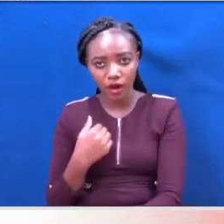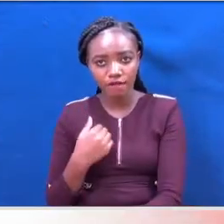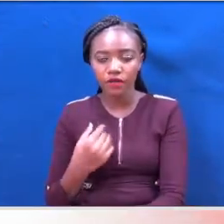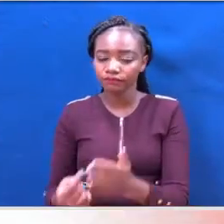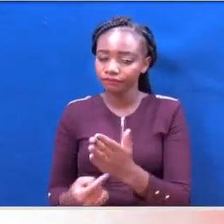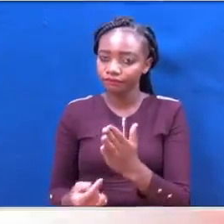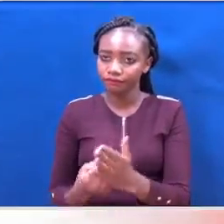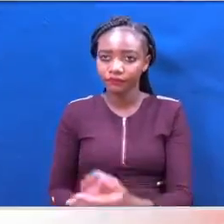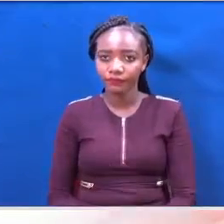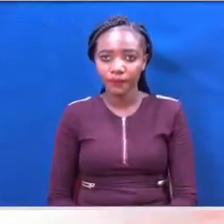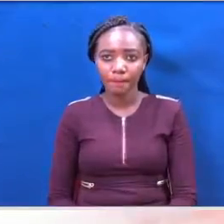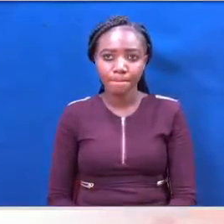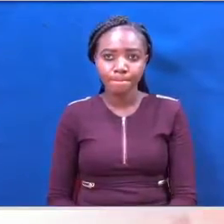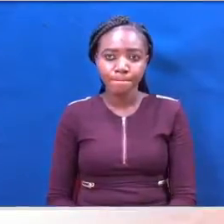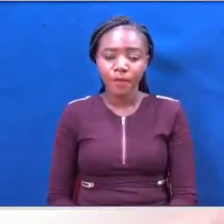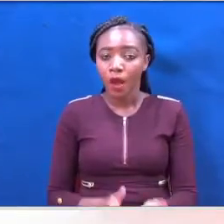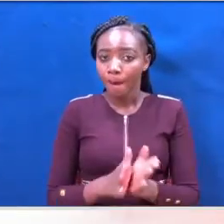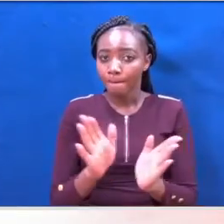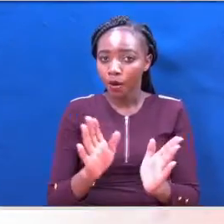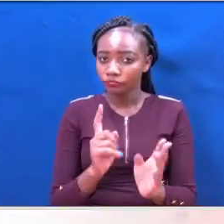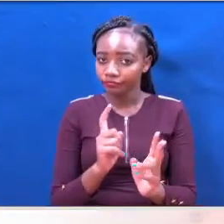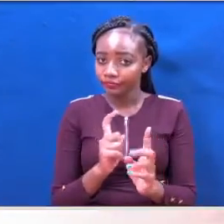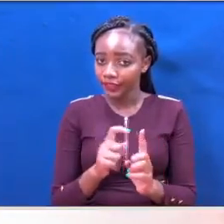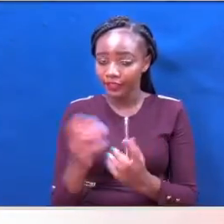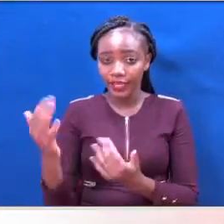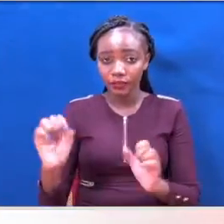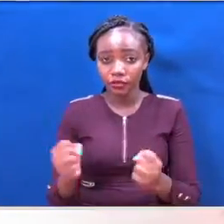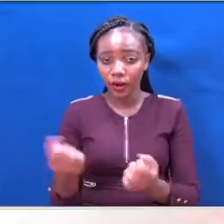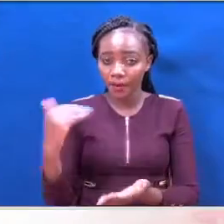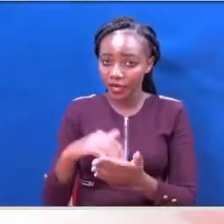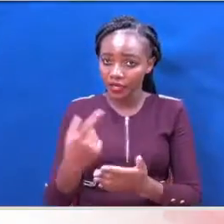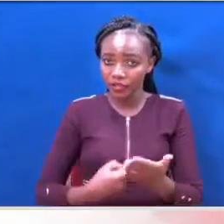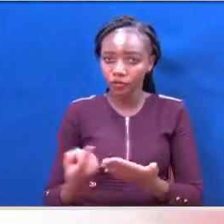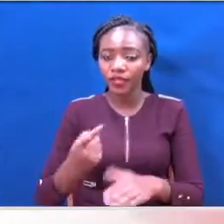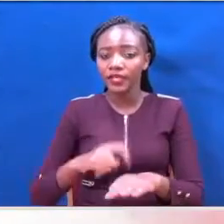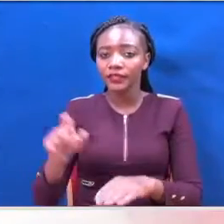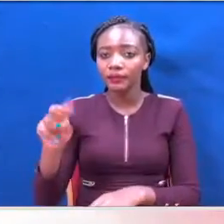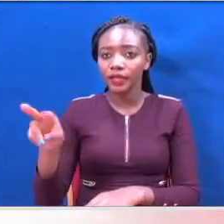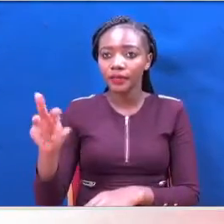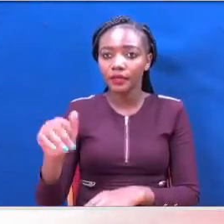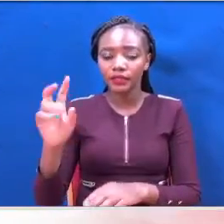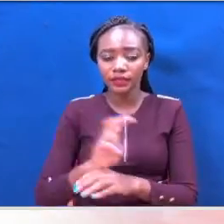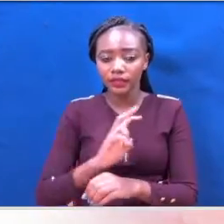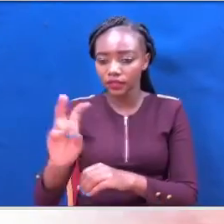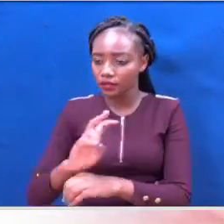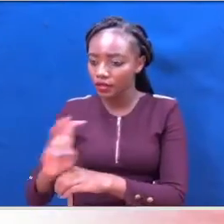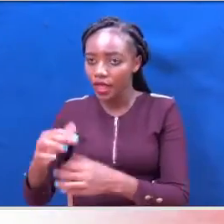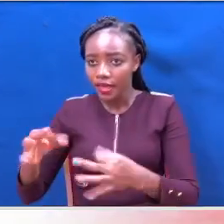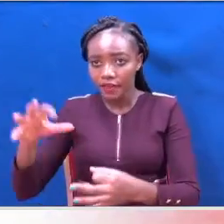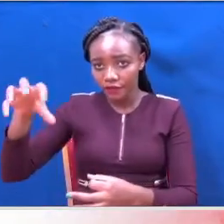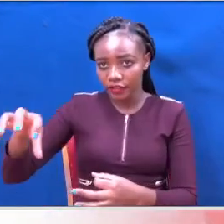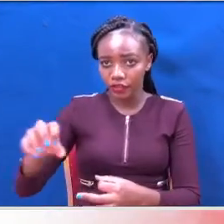technology. More test runs are set to take place again this week as the NMS assesses whether the stage will also sustain